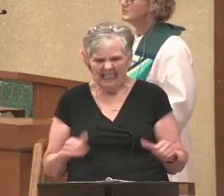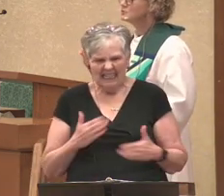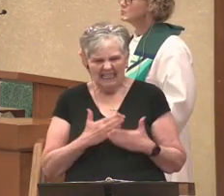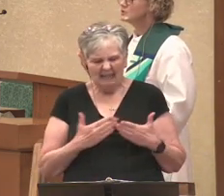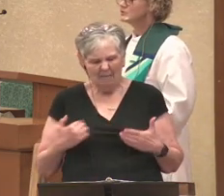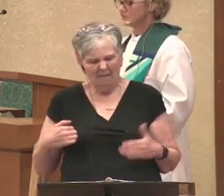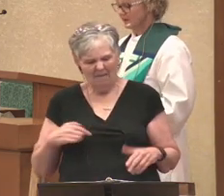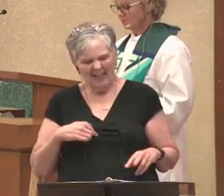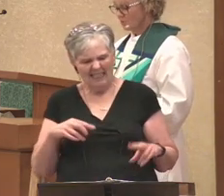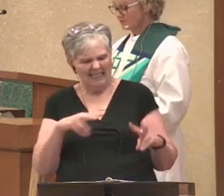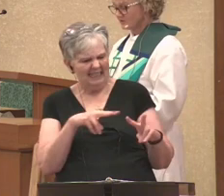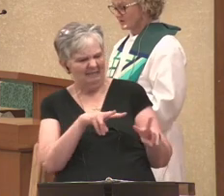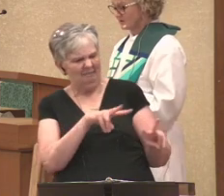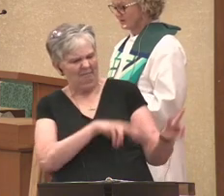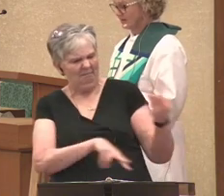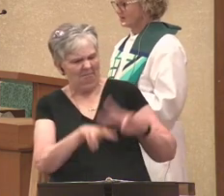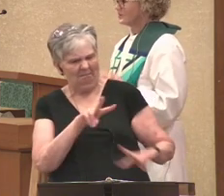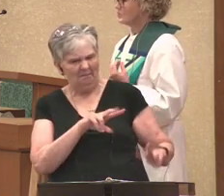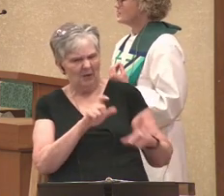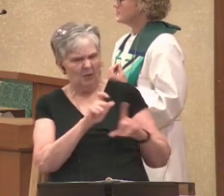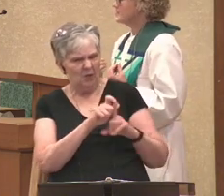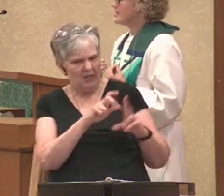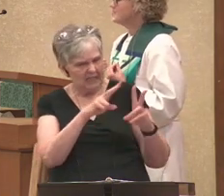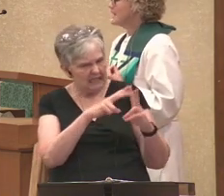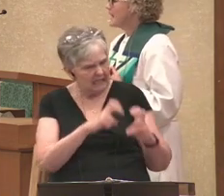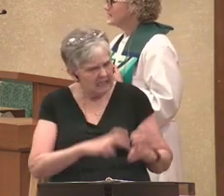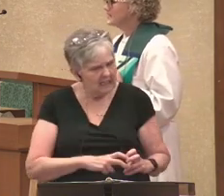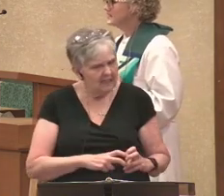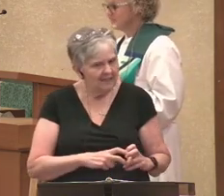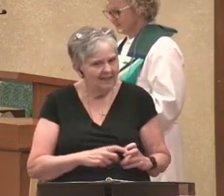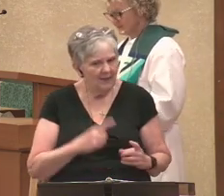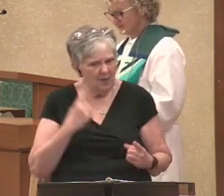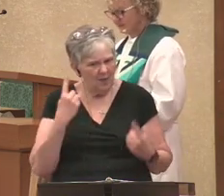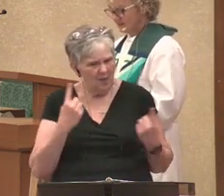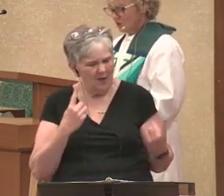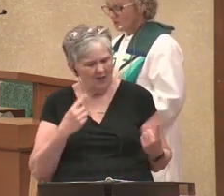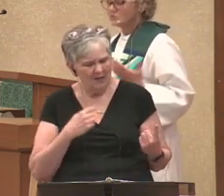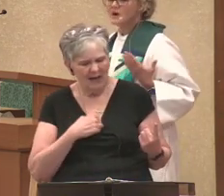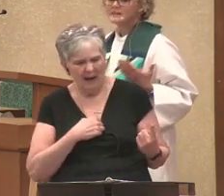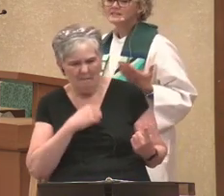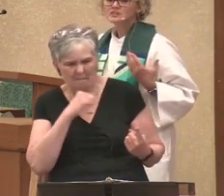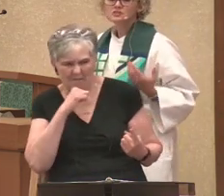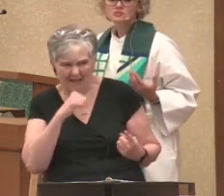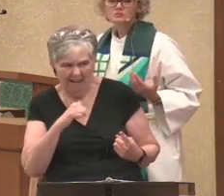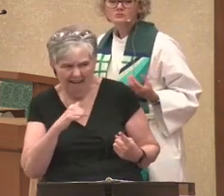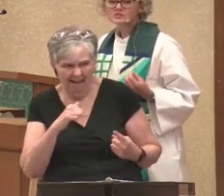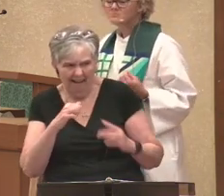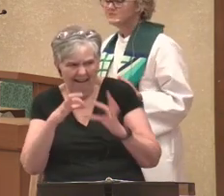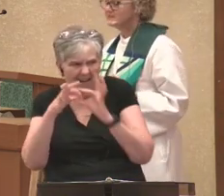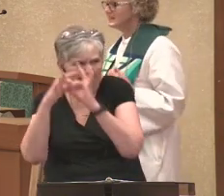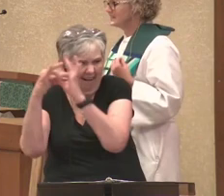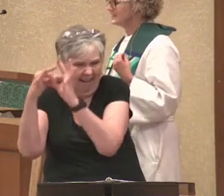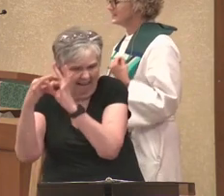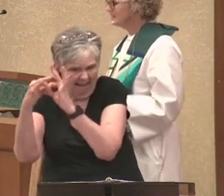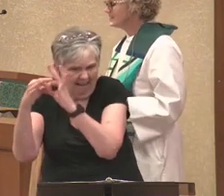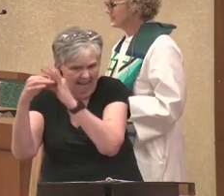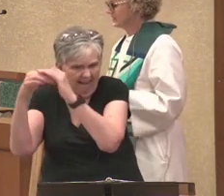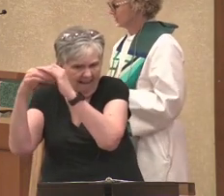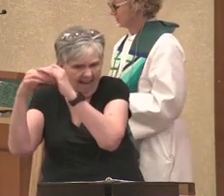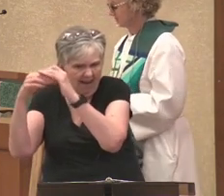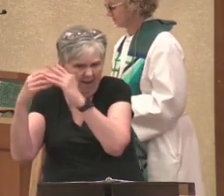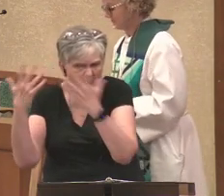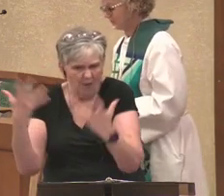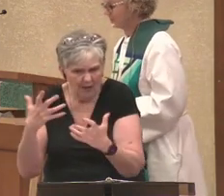will look at these words and wonder, what if I'm not in? What do I need to do to be